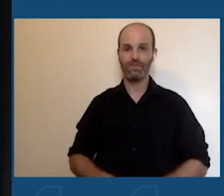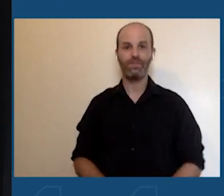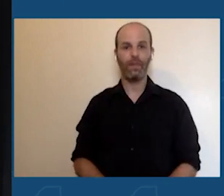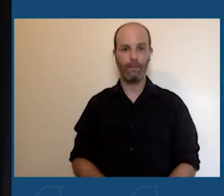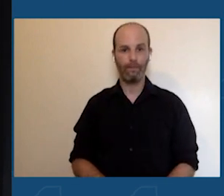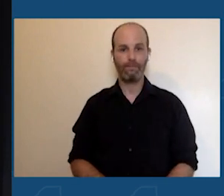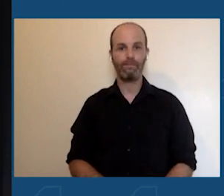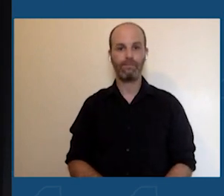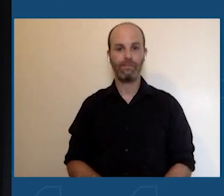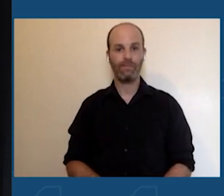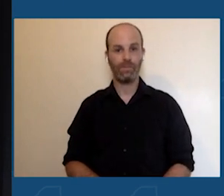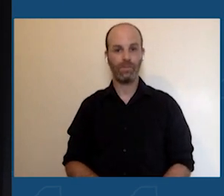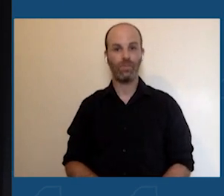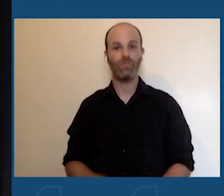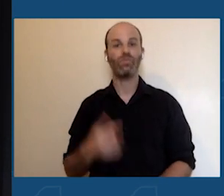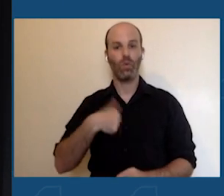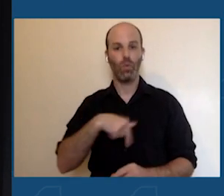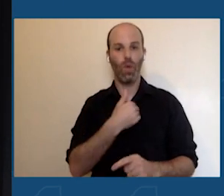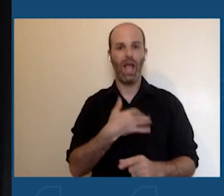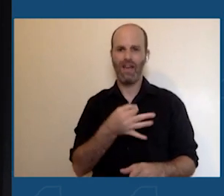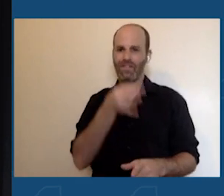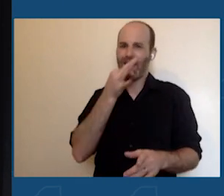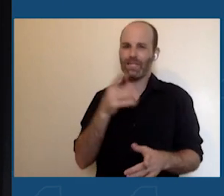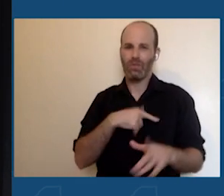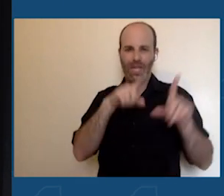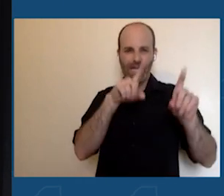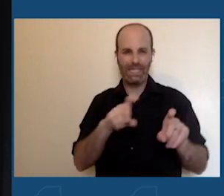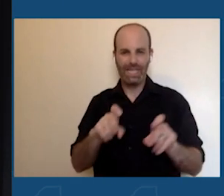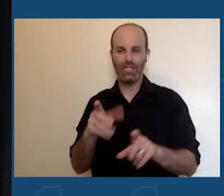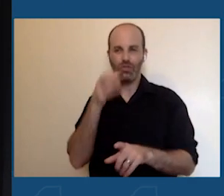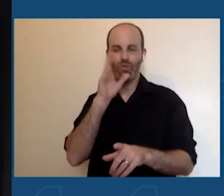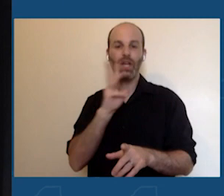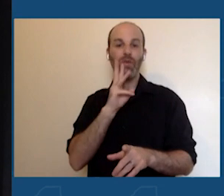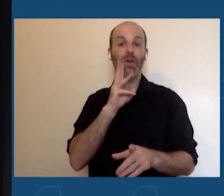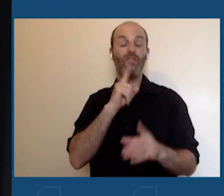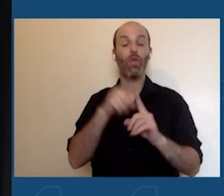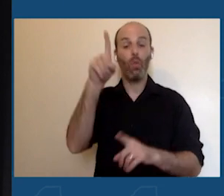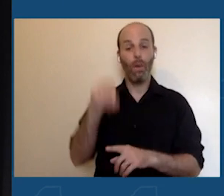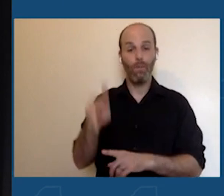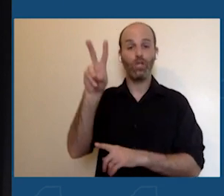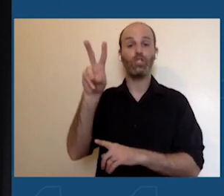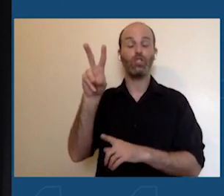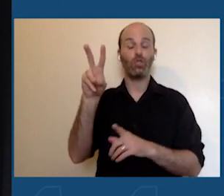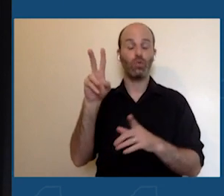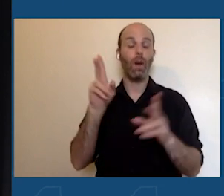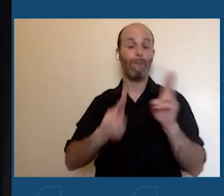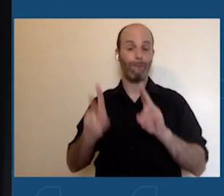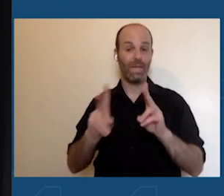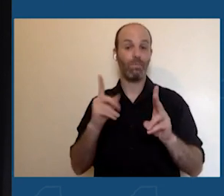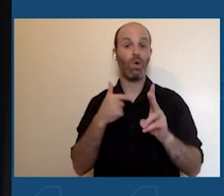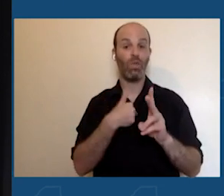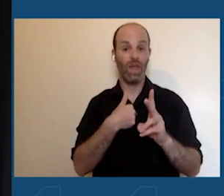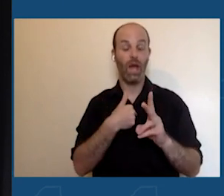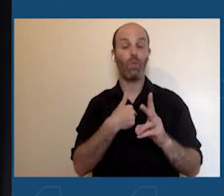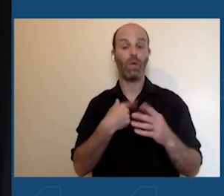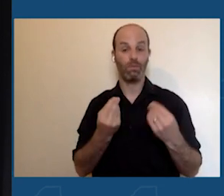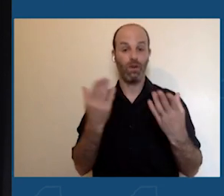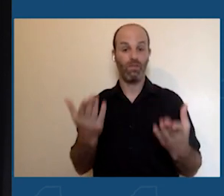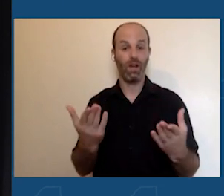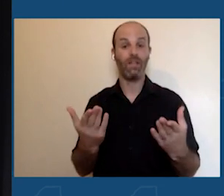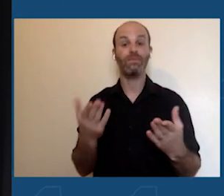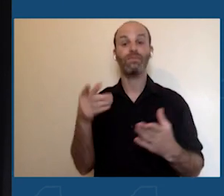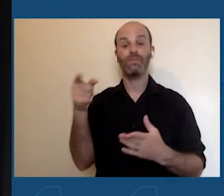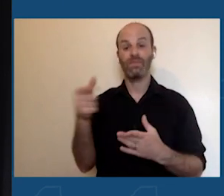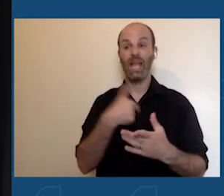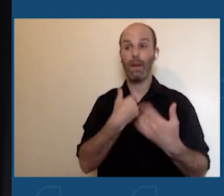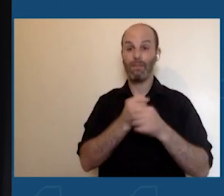we have experts to test drinking water for the 1.2 million people we serve. and make sure that it meets and exceeds standards.